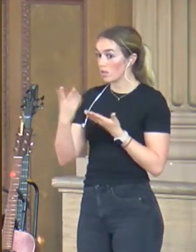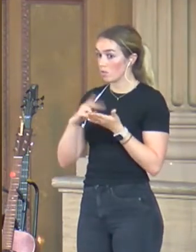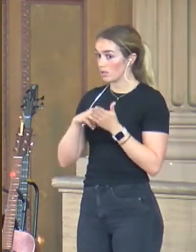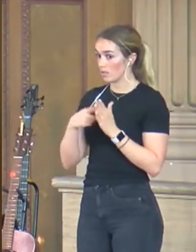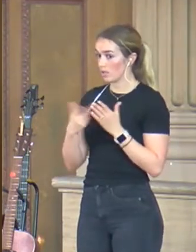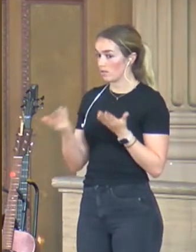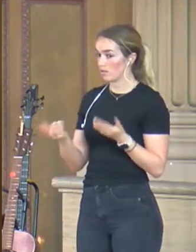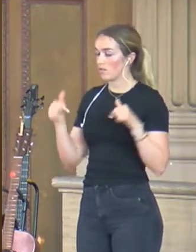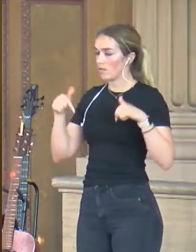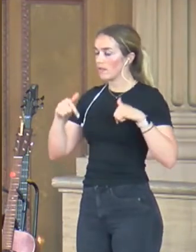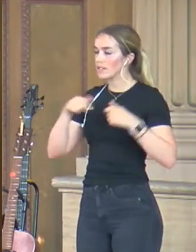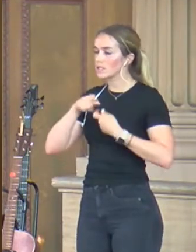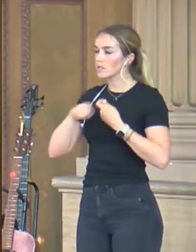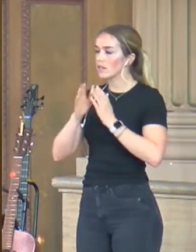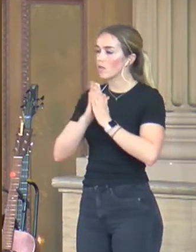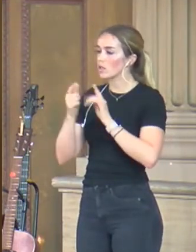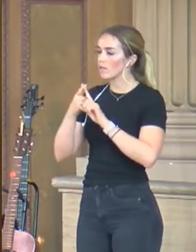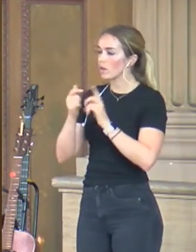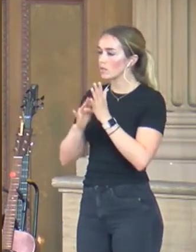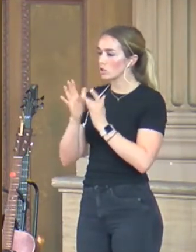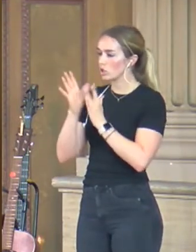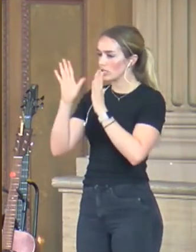these are the prayers of Jesus.